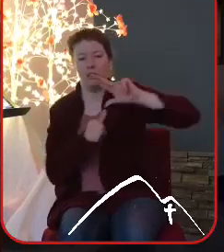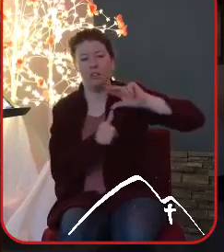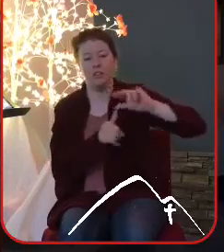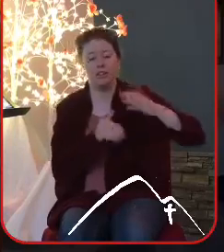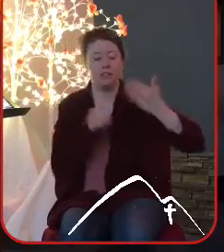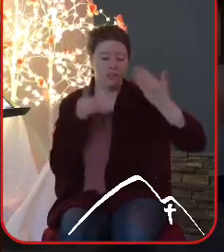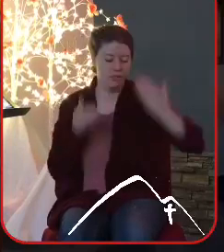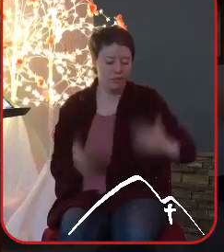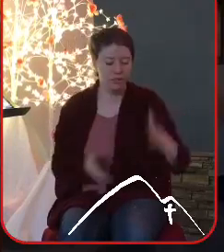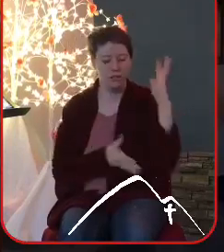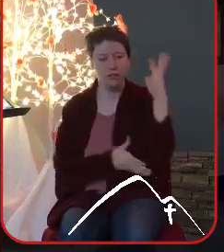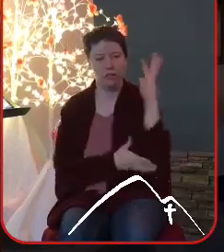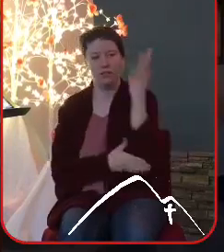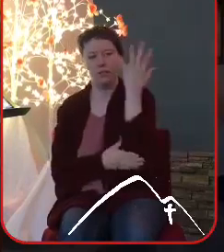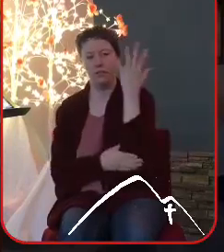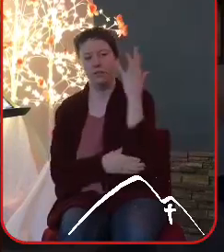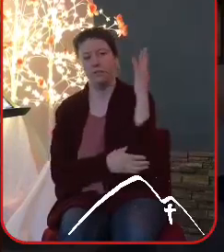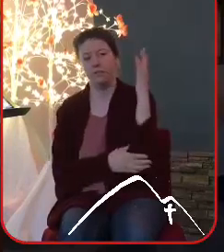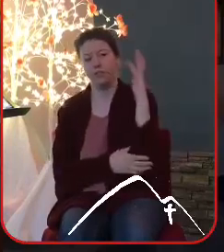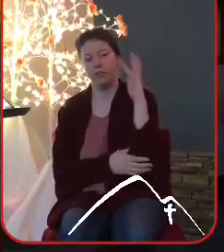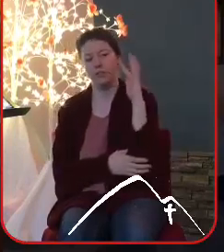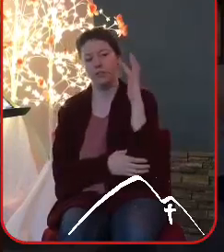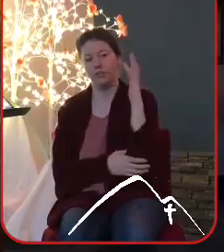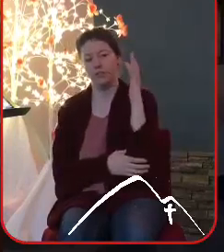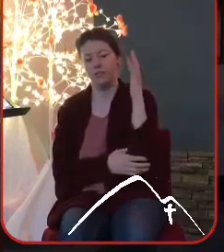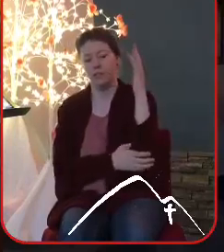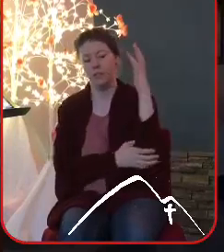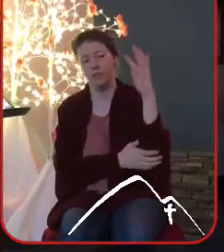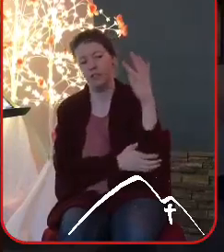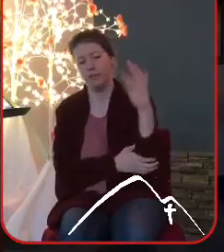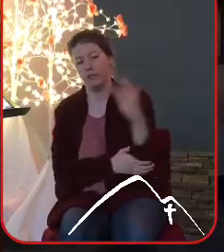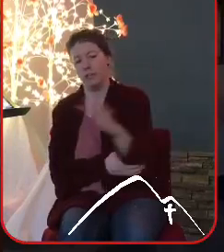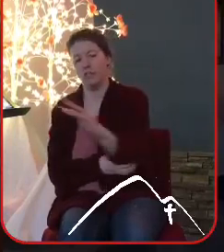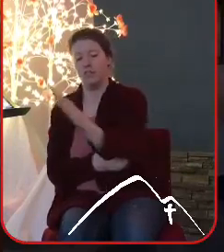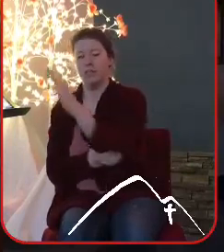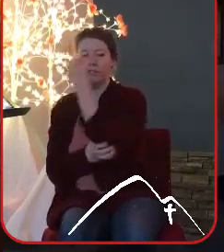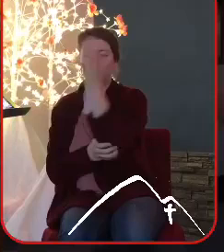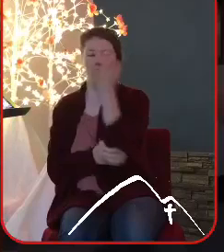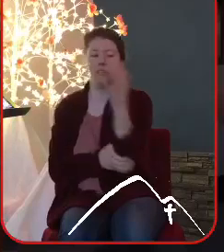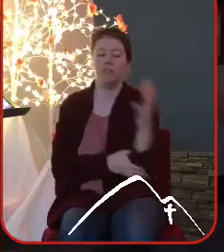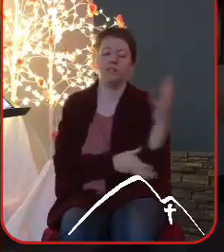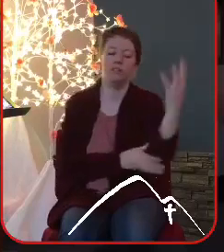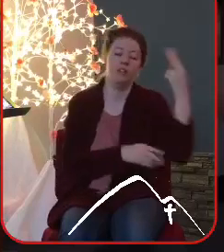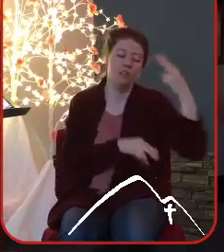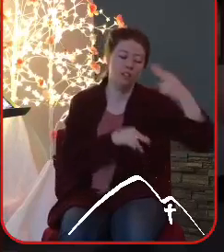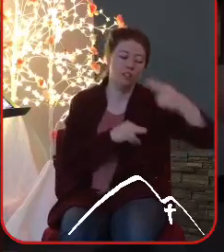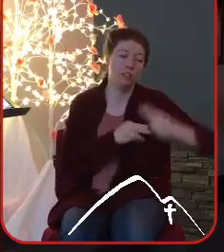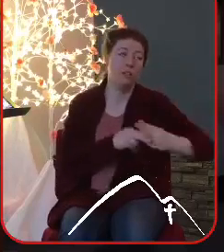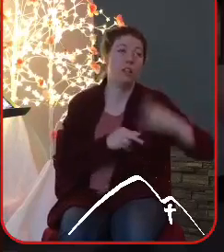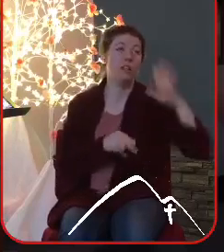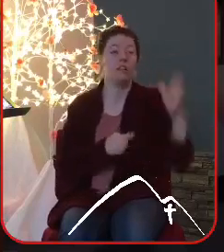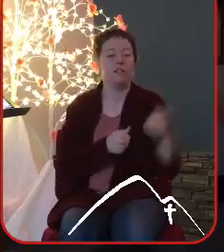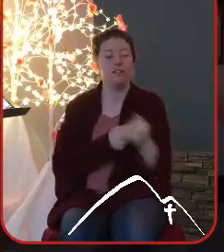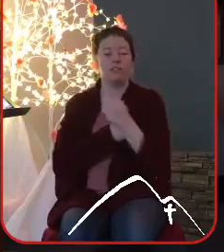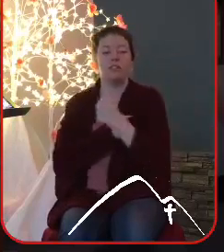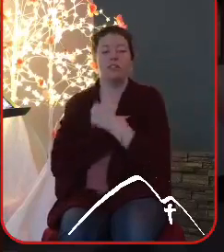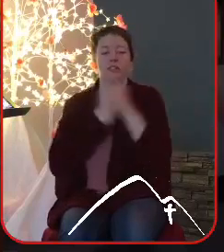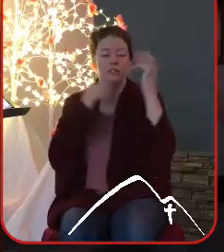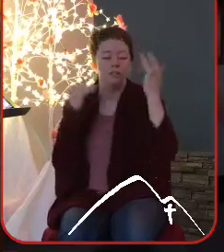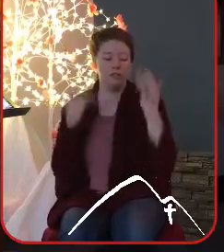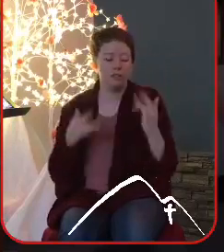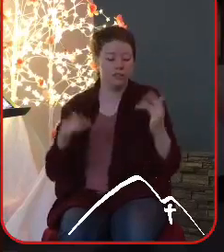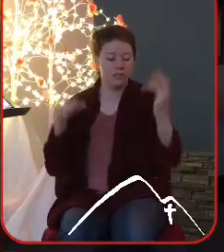A hurricane, I am a tree bending beneath the weight of